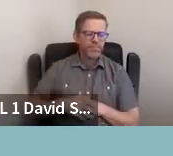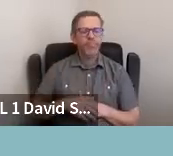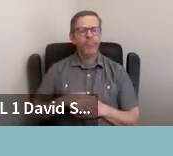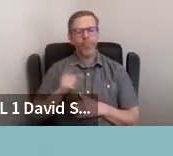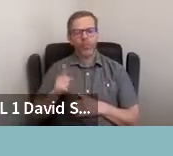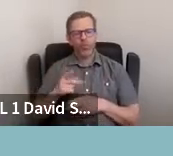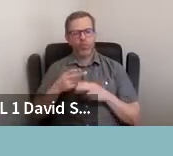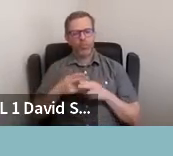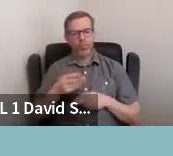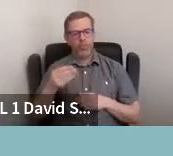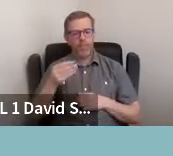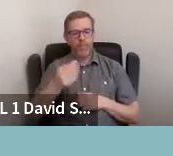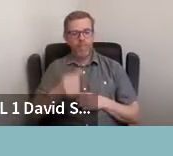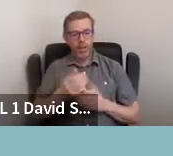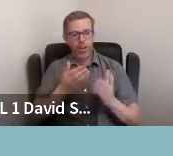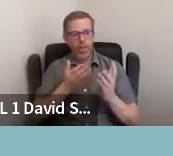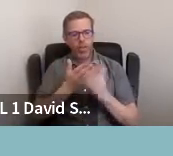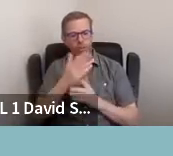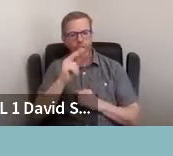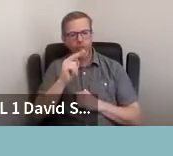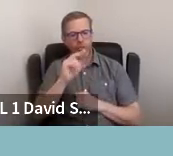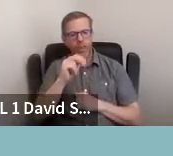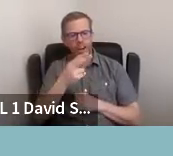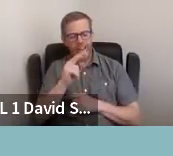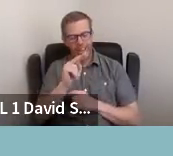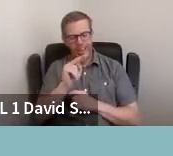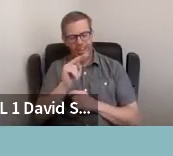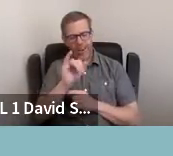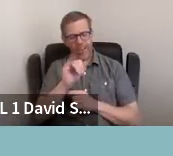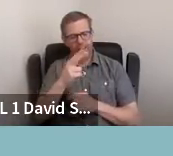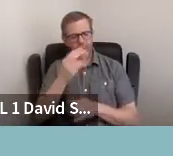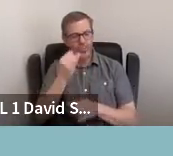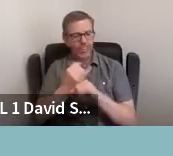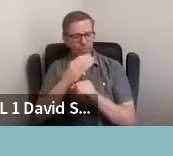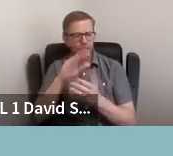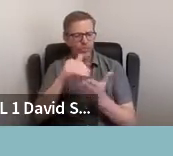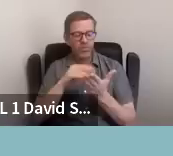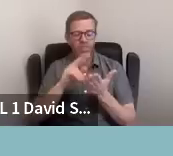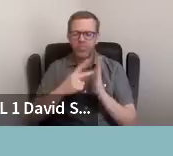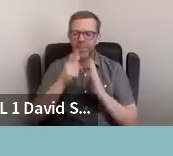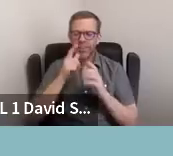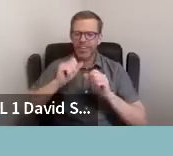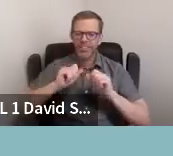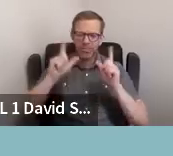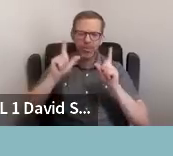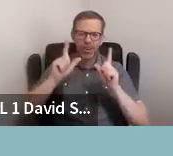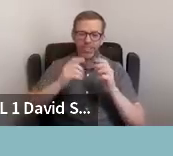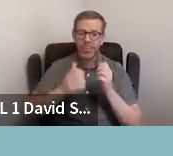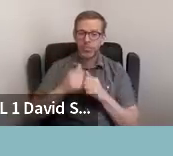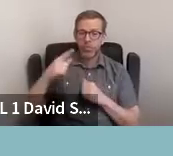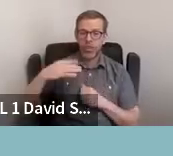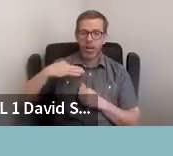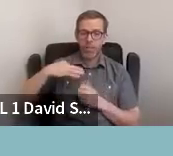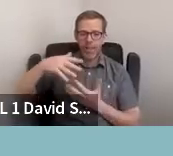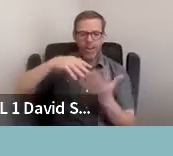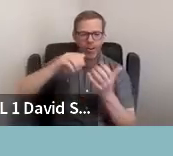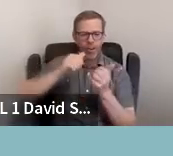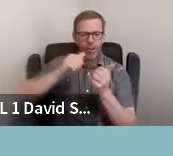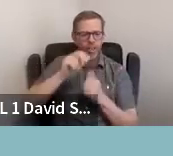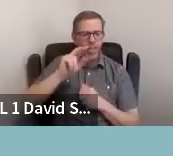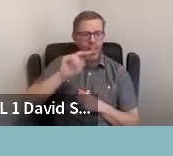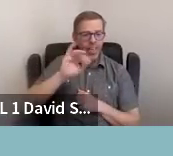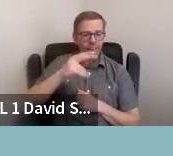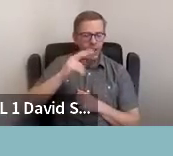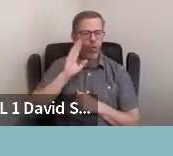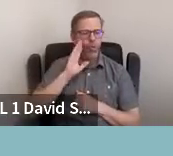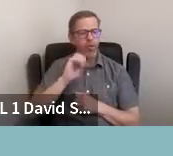that funding is made through the NIH institutes and centers. So it isn't surprising that most of an applicant's interactions with NIH will